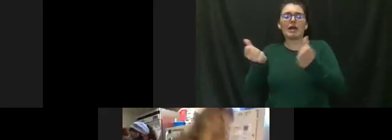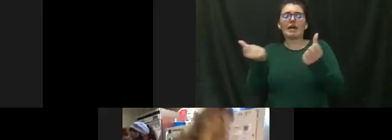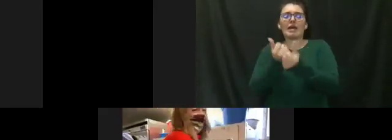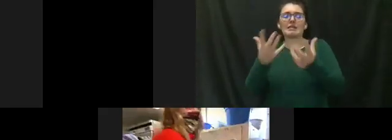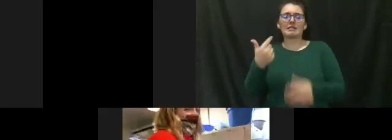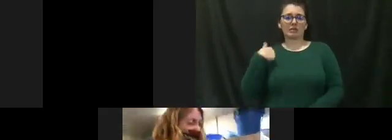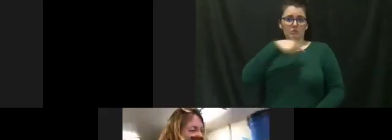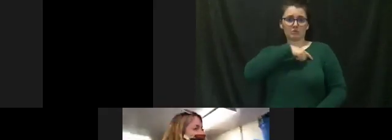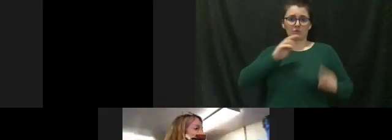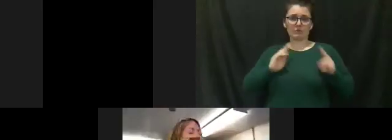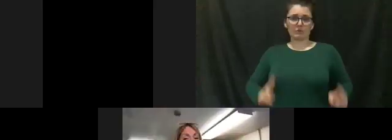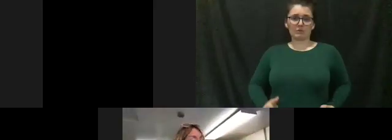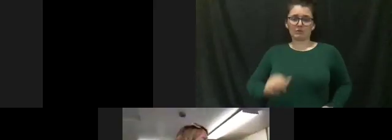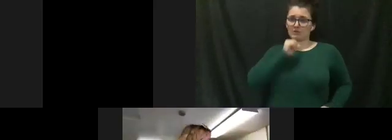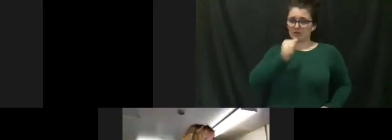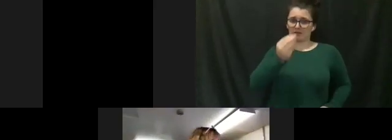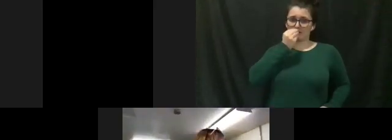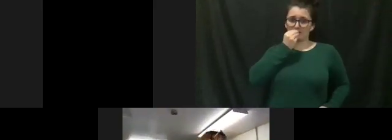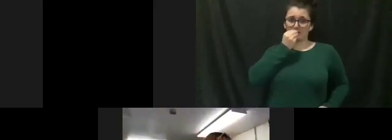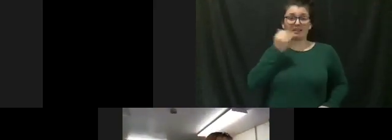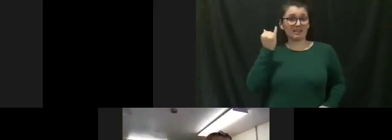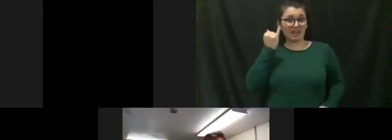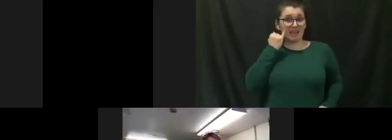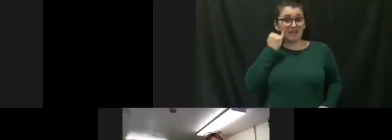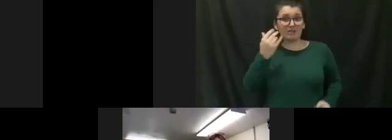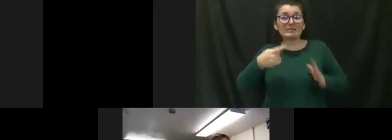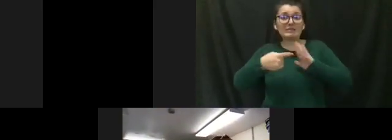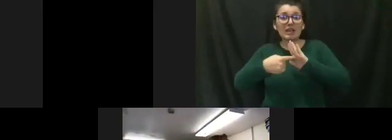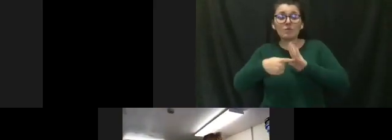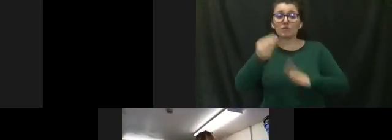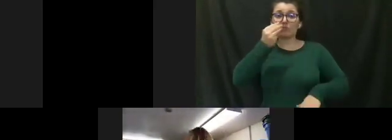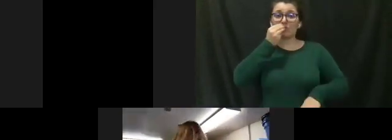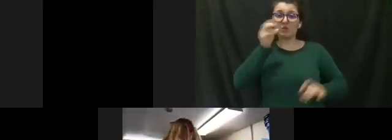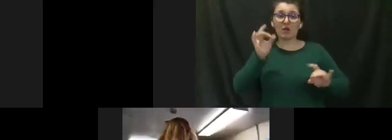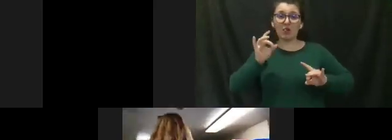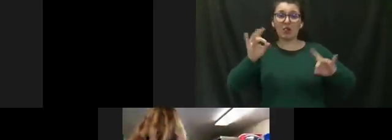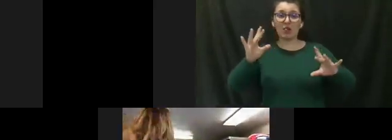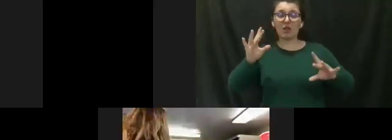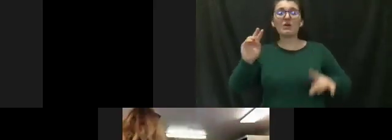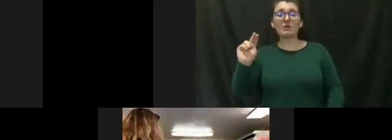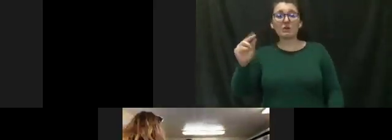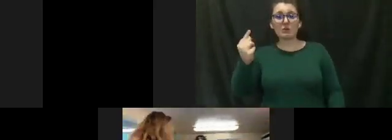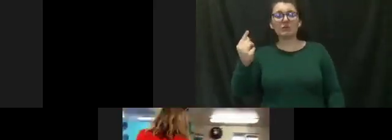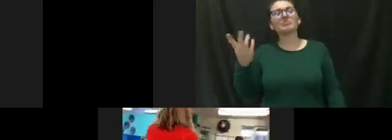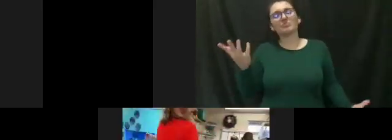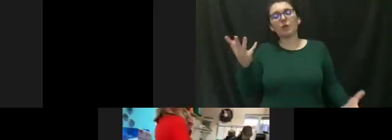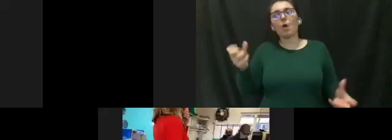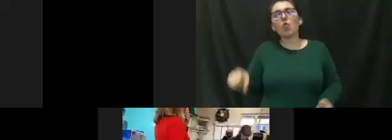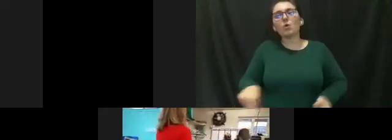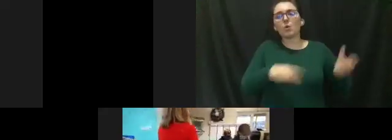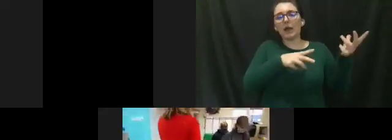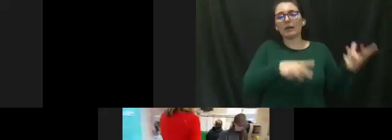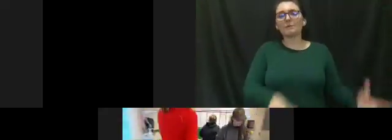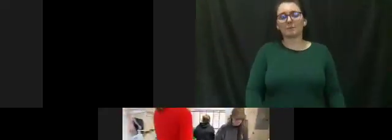of going bad or something, we just throw it out and we give them all the freshest stuff. That looks so healthy. Like something we'd find in our lunch.